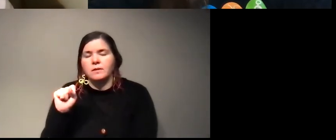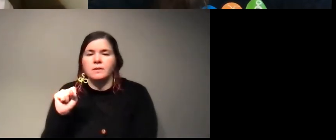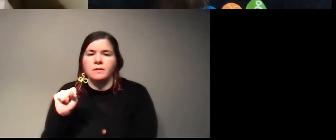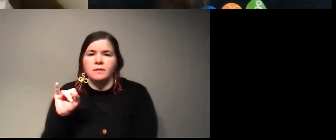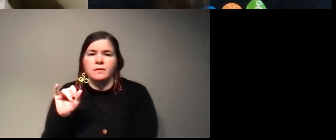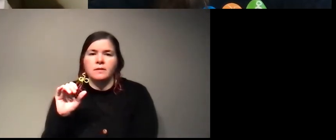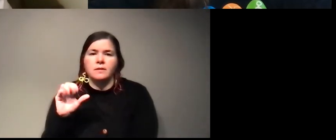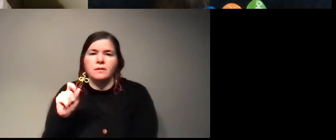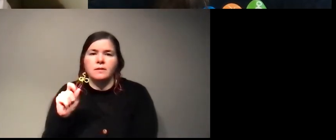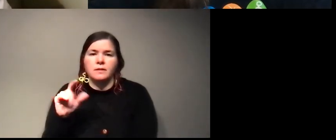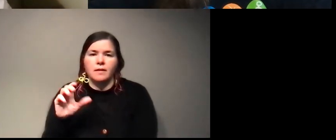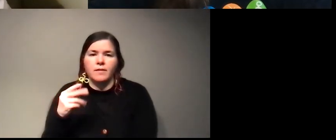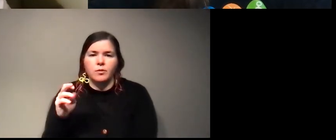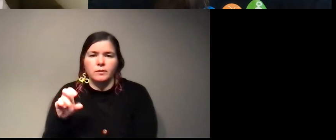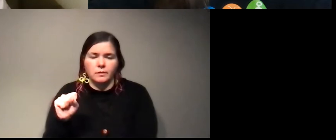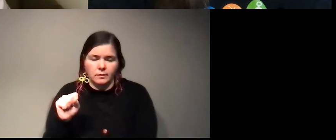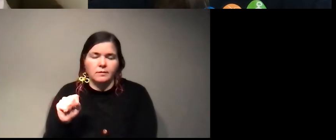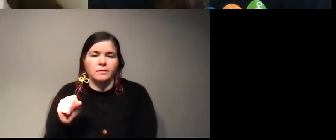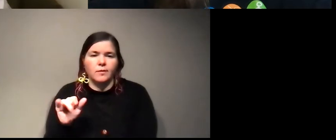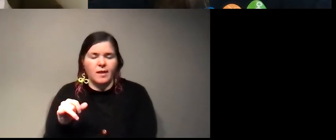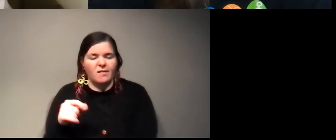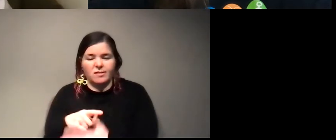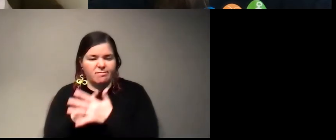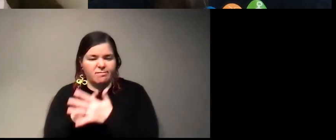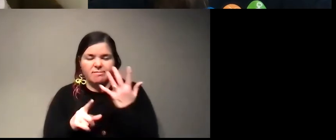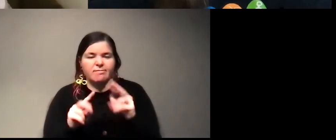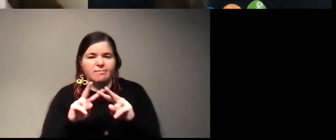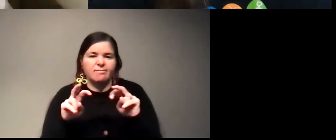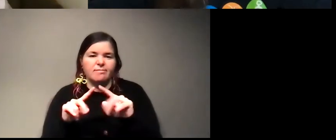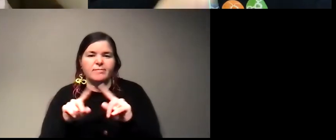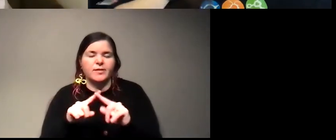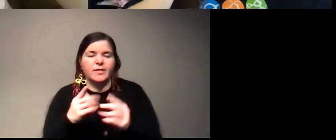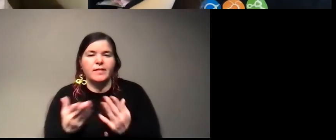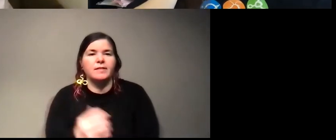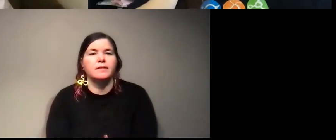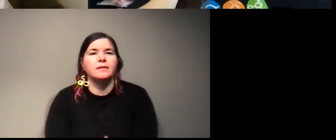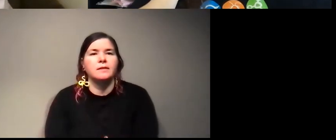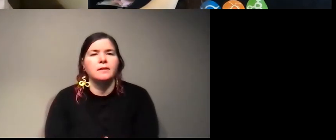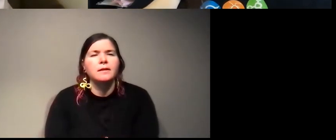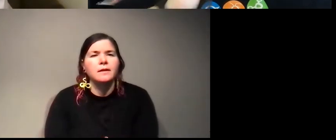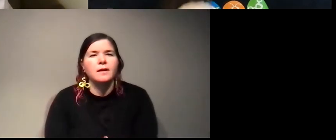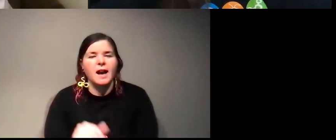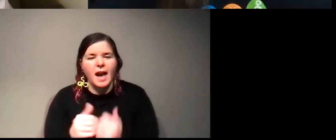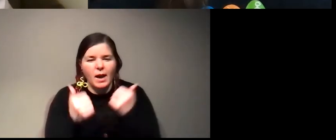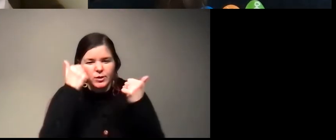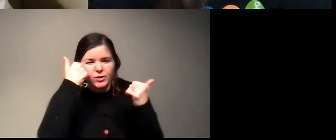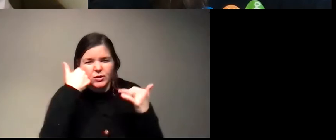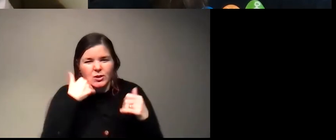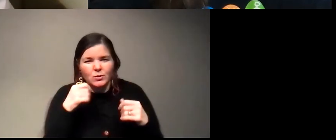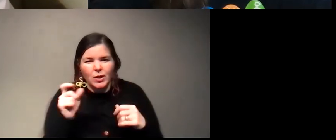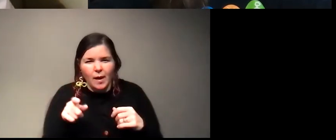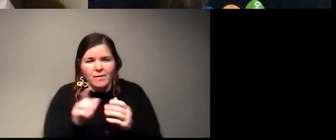a little bit of everything I think I've looked at so far. That's wild. How sweaty does a person have to be to collect their